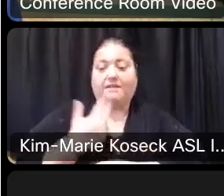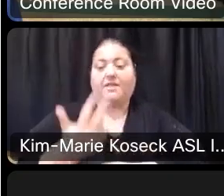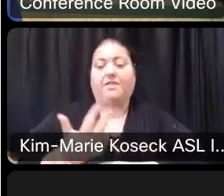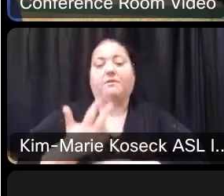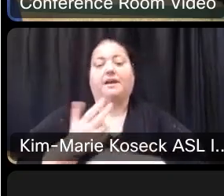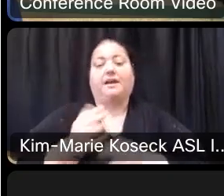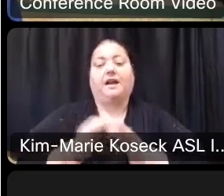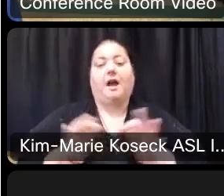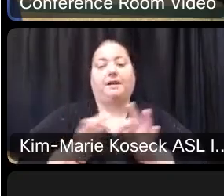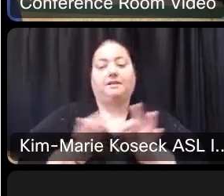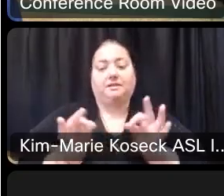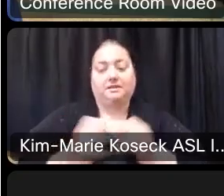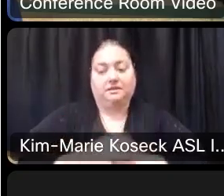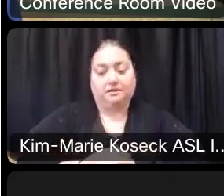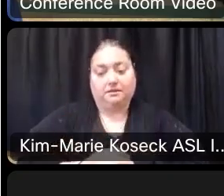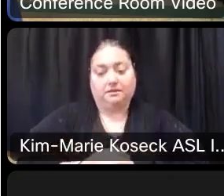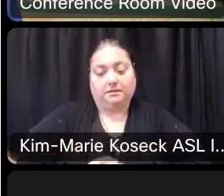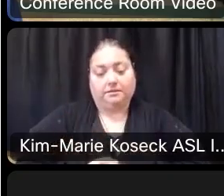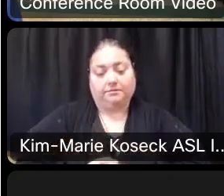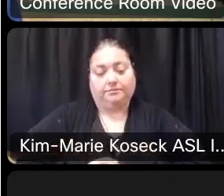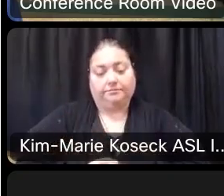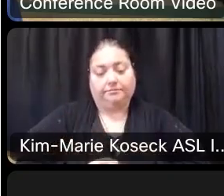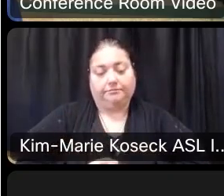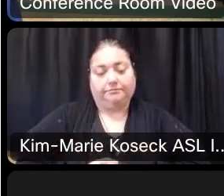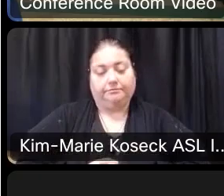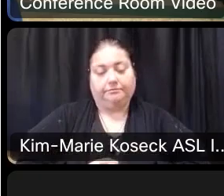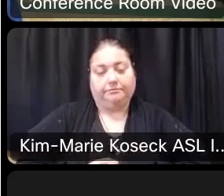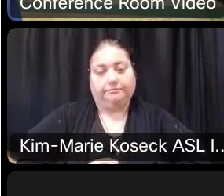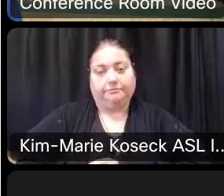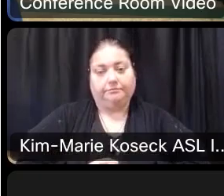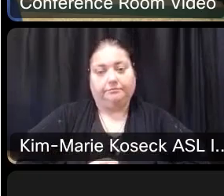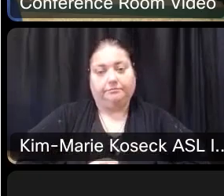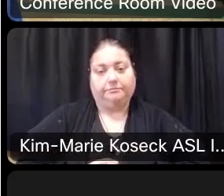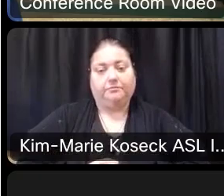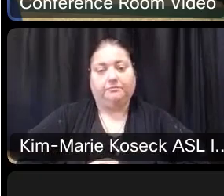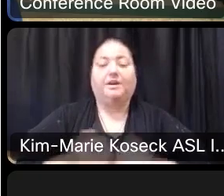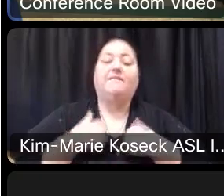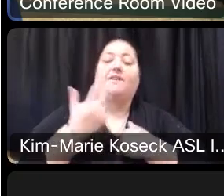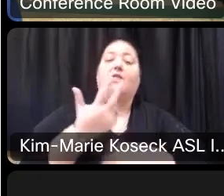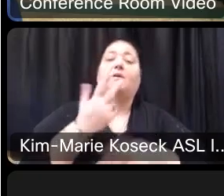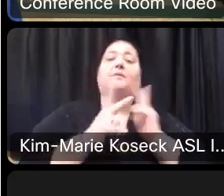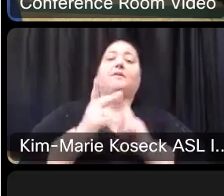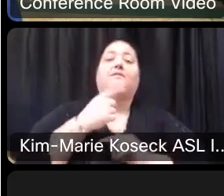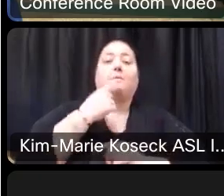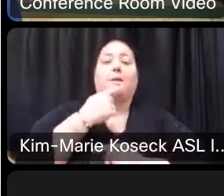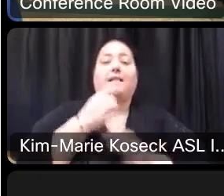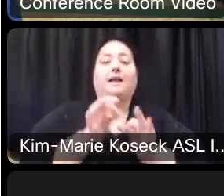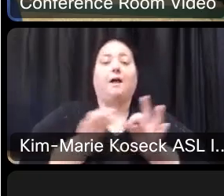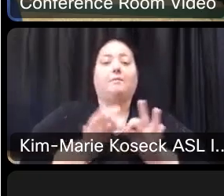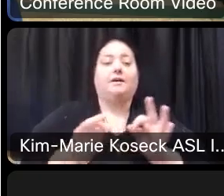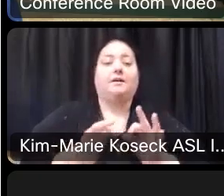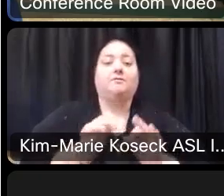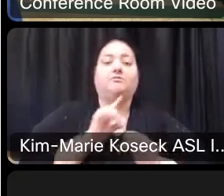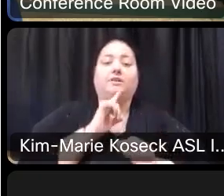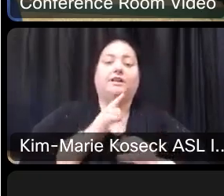comments, so why don't we turn to first one? Yeah, so we have 3 people who have raised their hands for public comment. We had a really robust